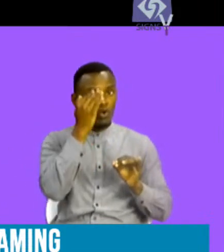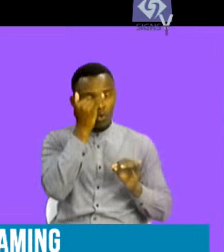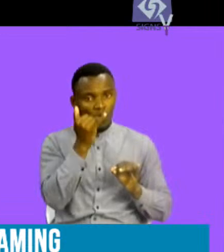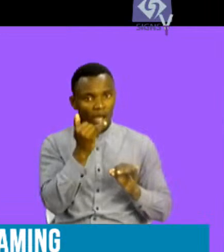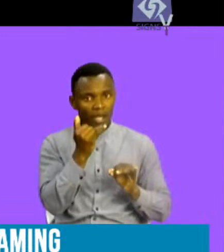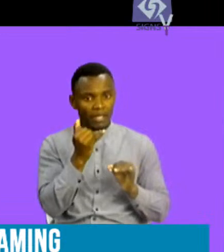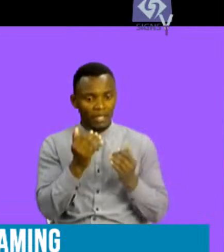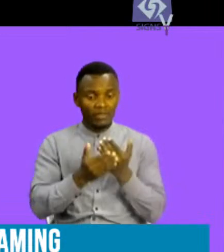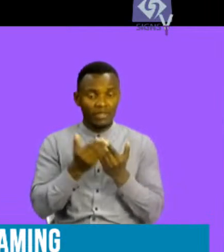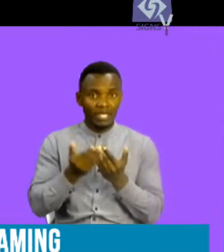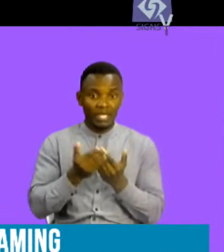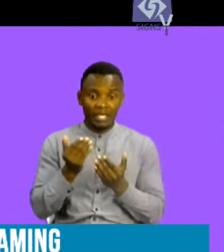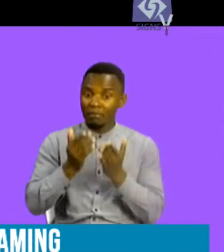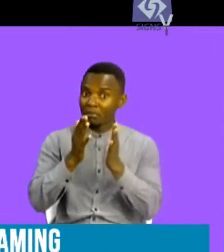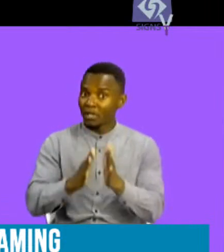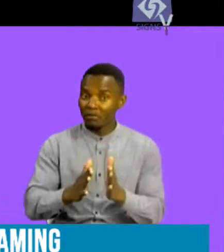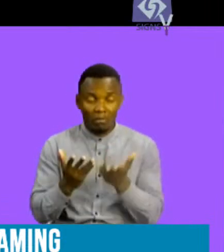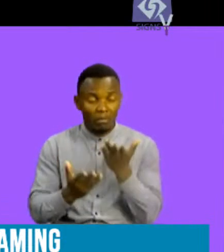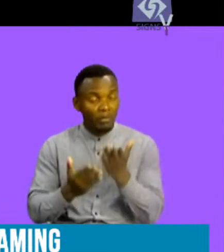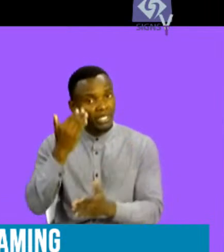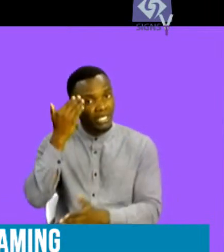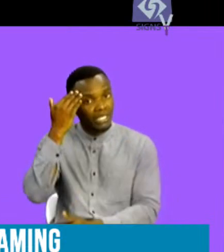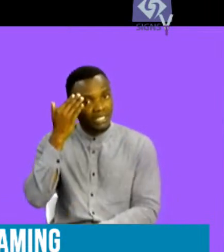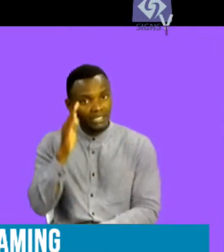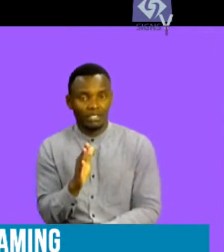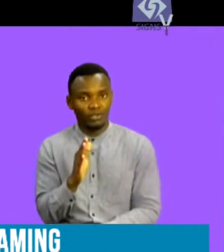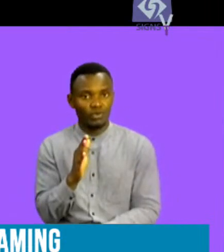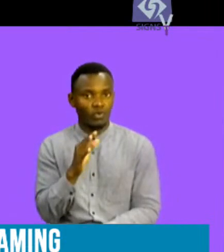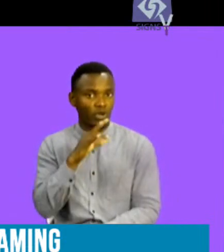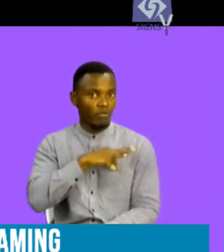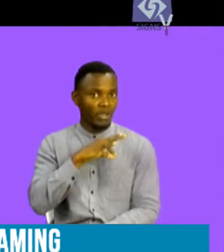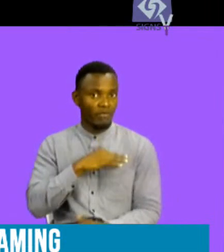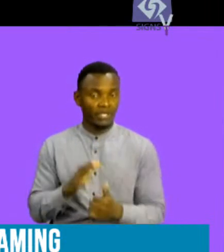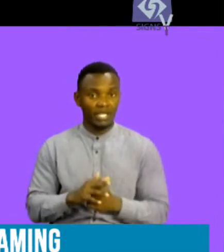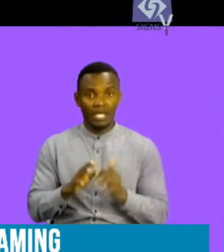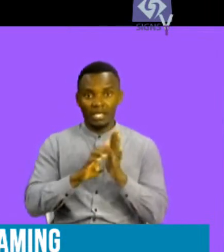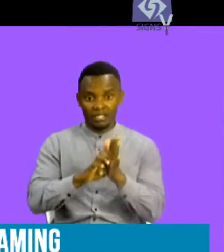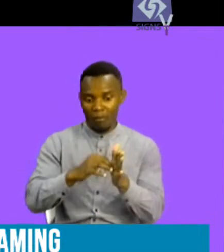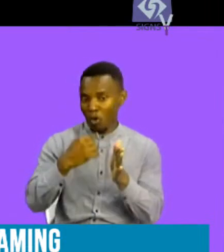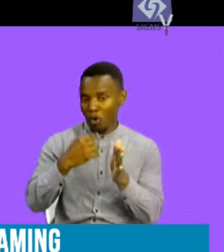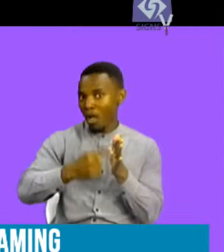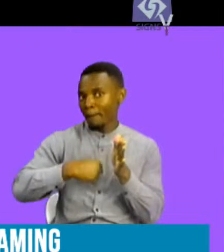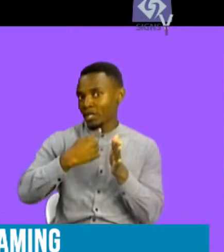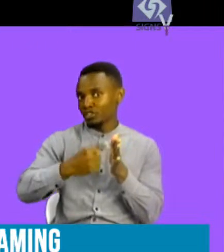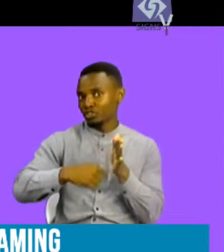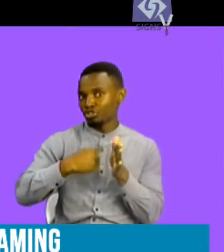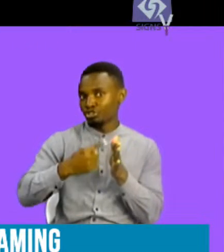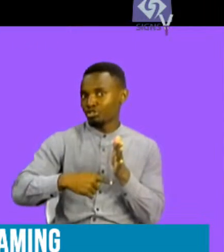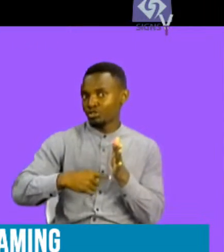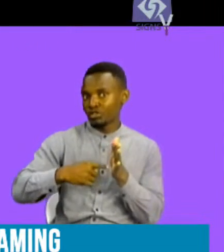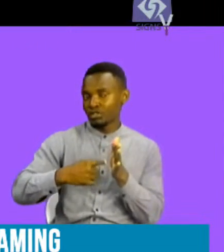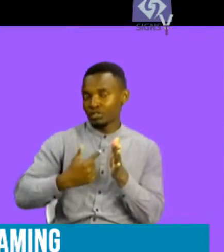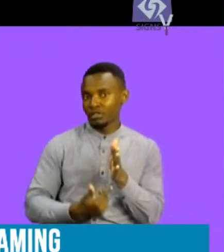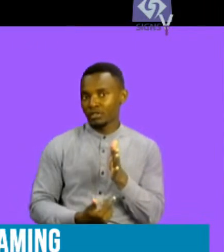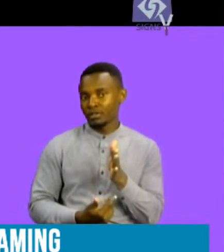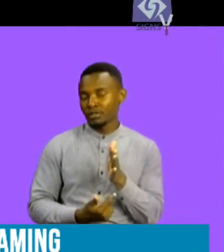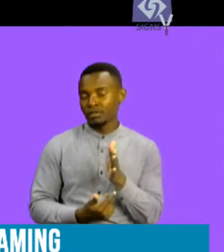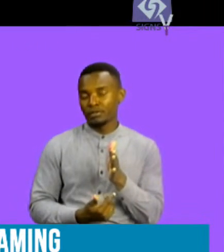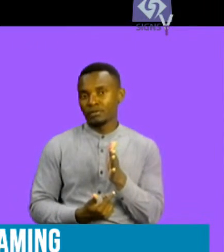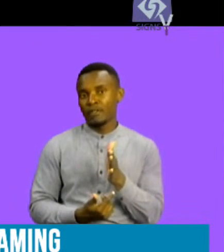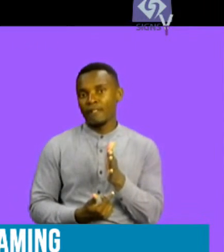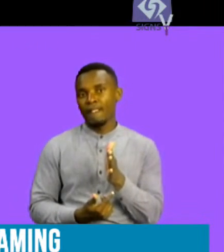the caregiver did not know the whereabouts, like the machines for whatever, the gadgets, those